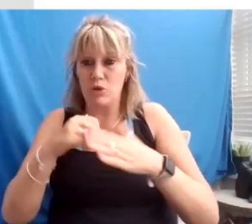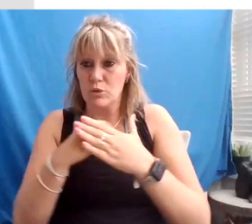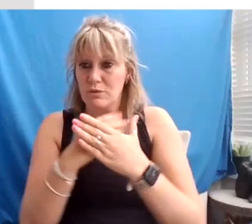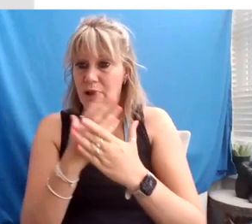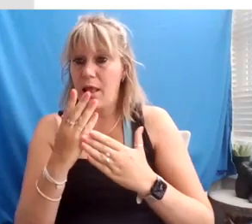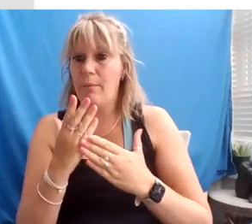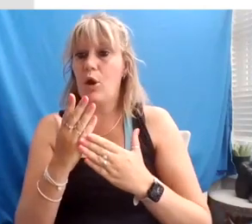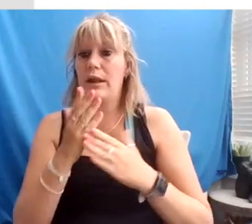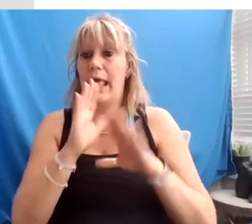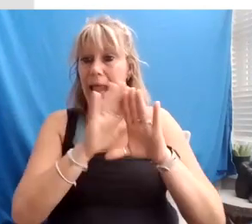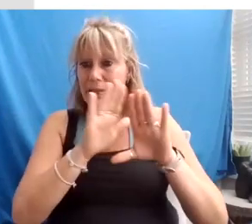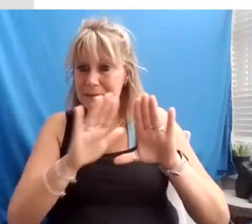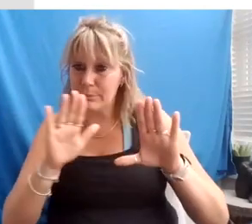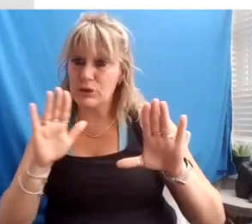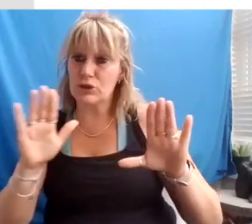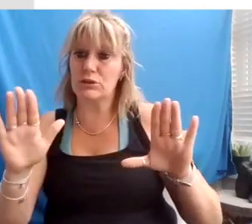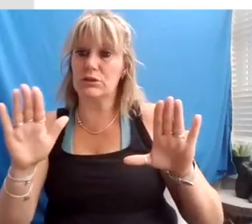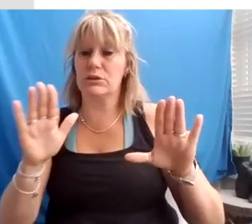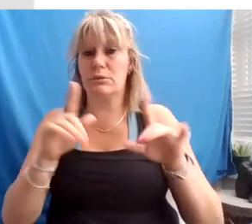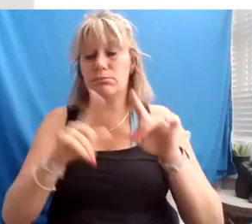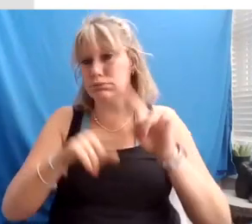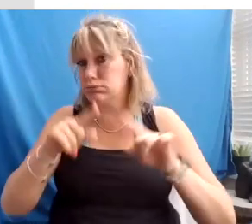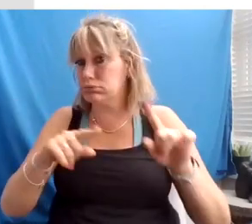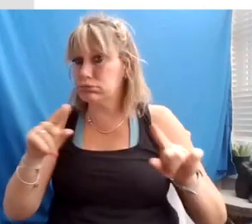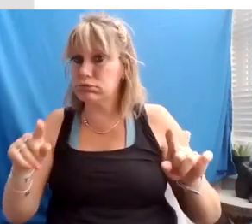and exhibitions. So